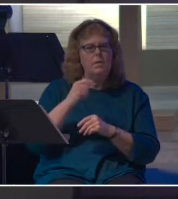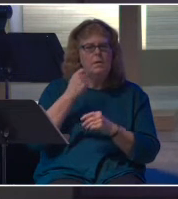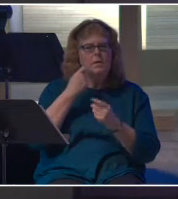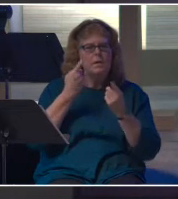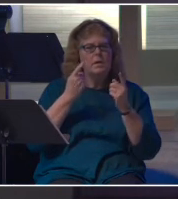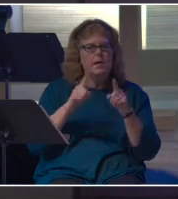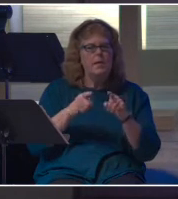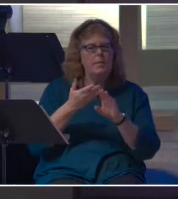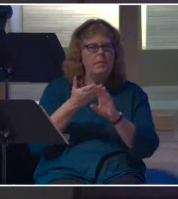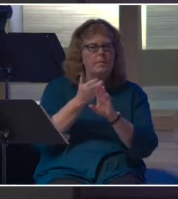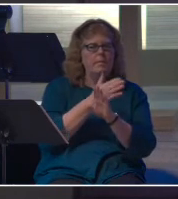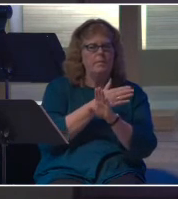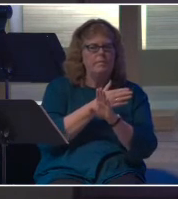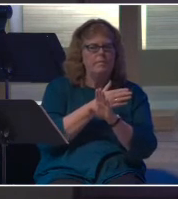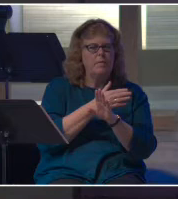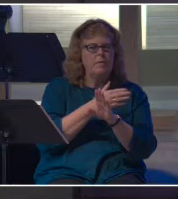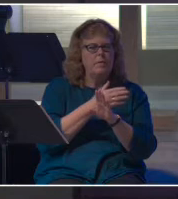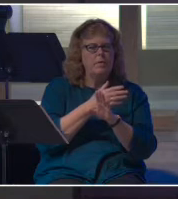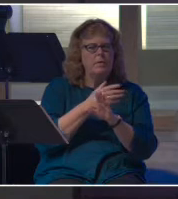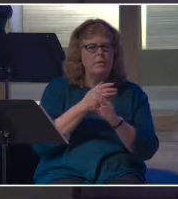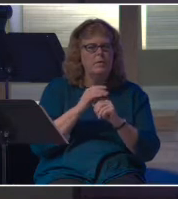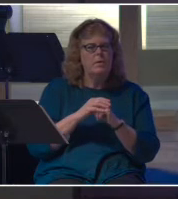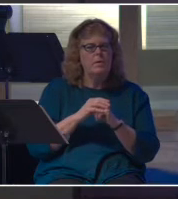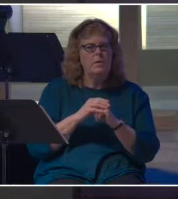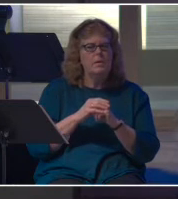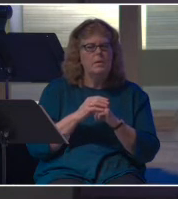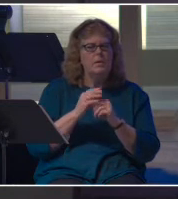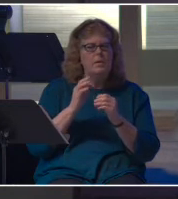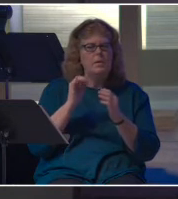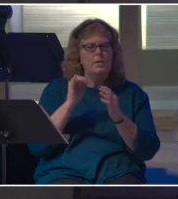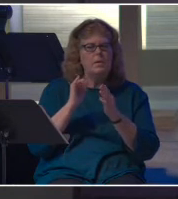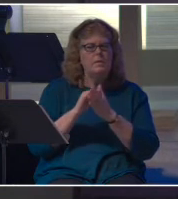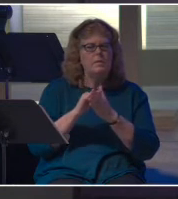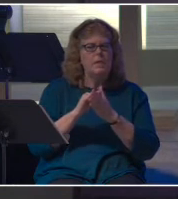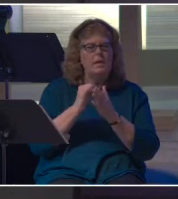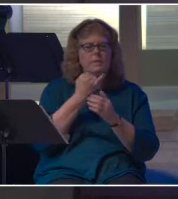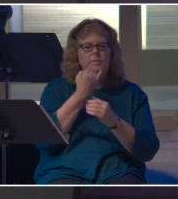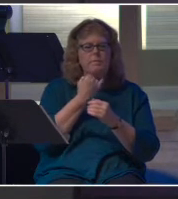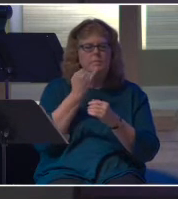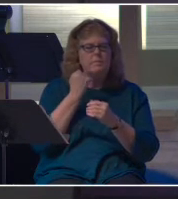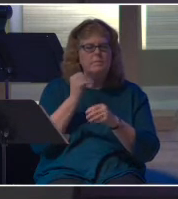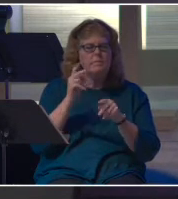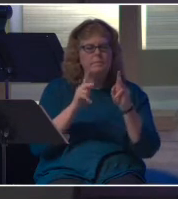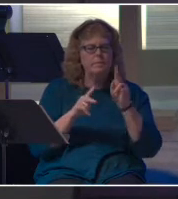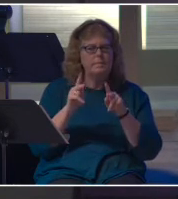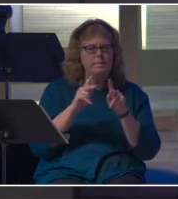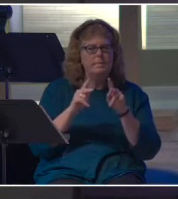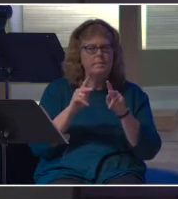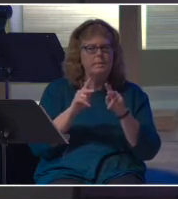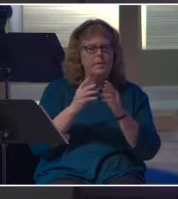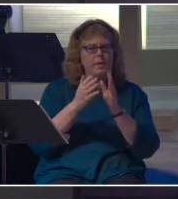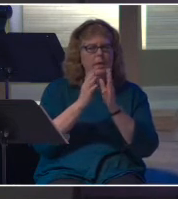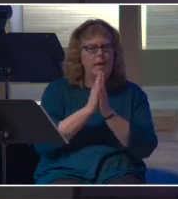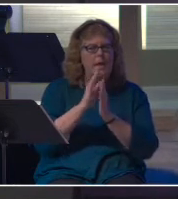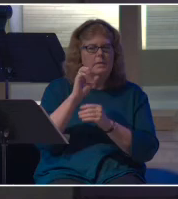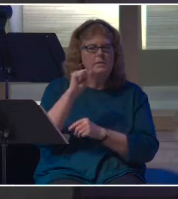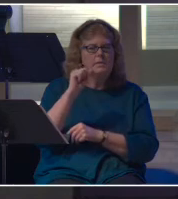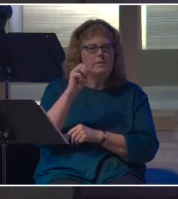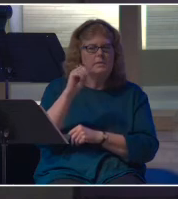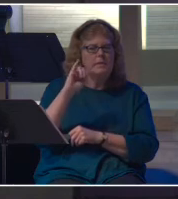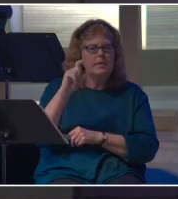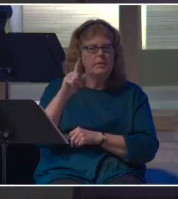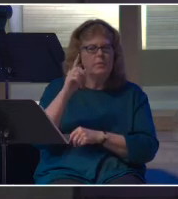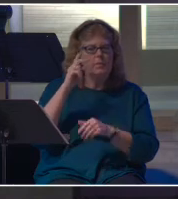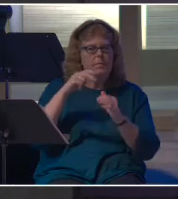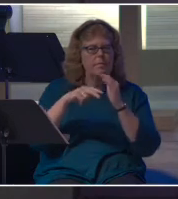happened prior to this is that the Israelites have asked Samuel the